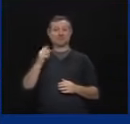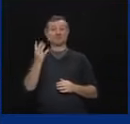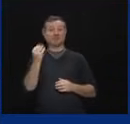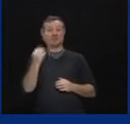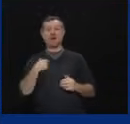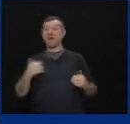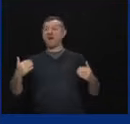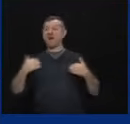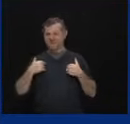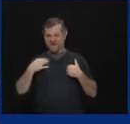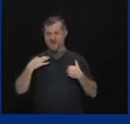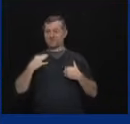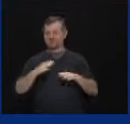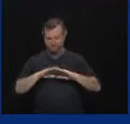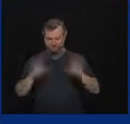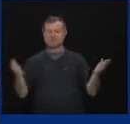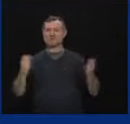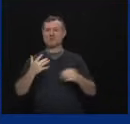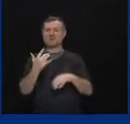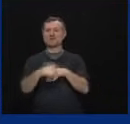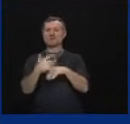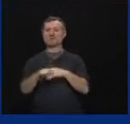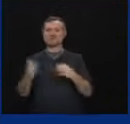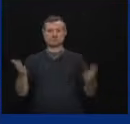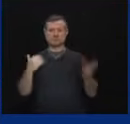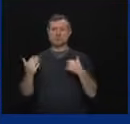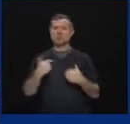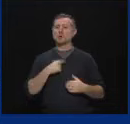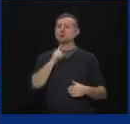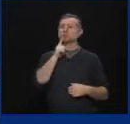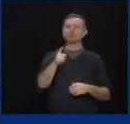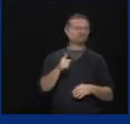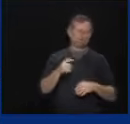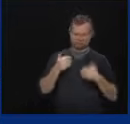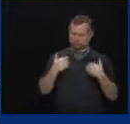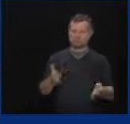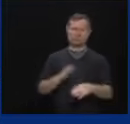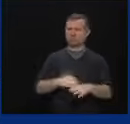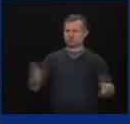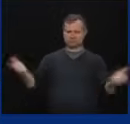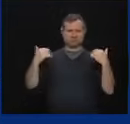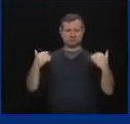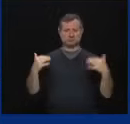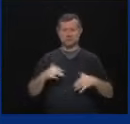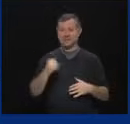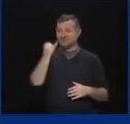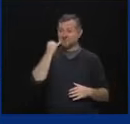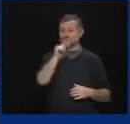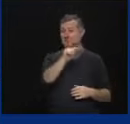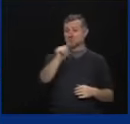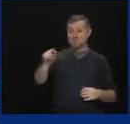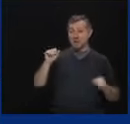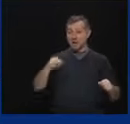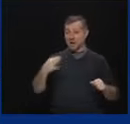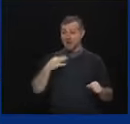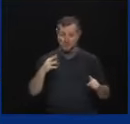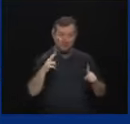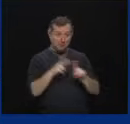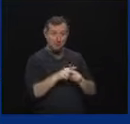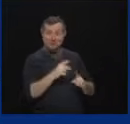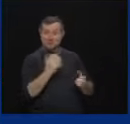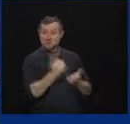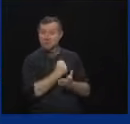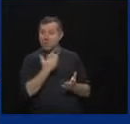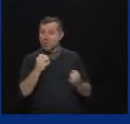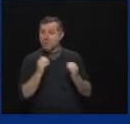well. So we're on it, but there's an opportunity to apply for more. I think we're going to need more. I think we're going to continue to need more,